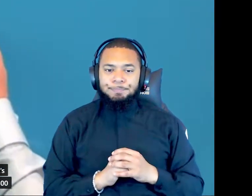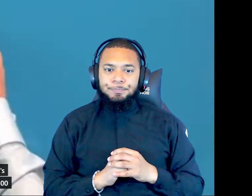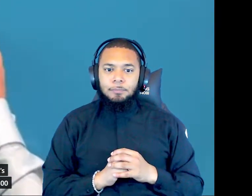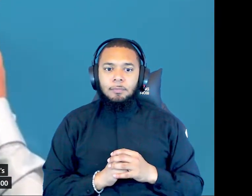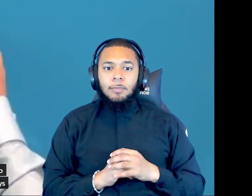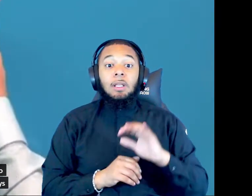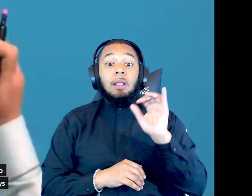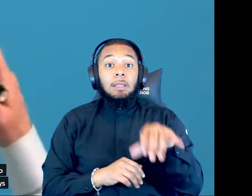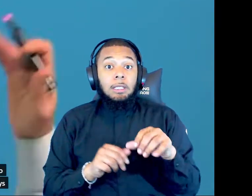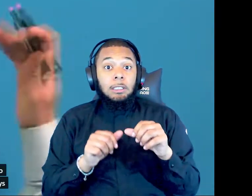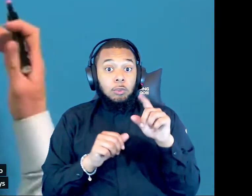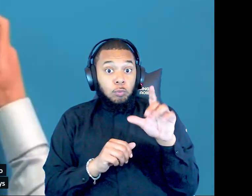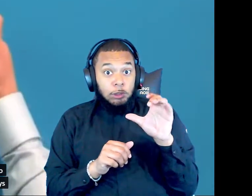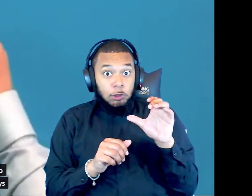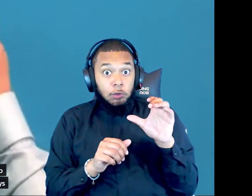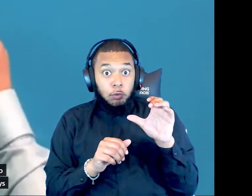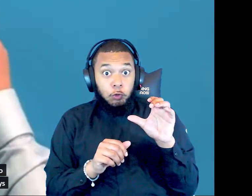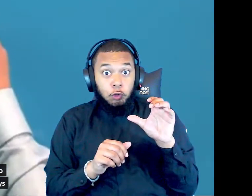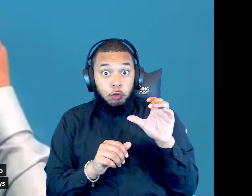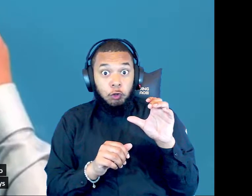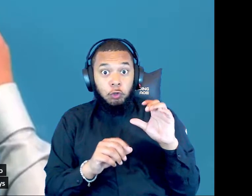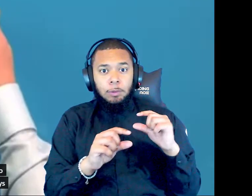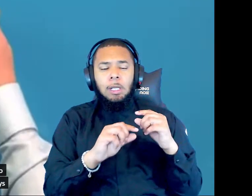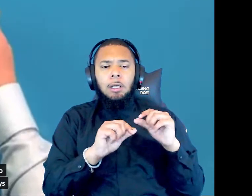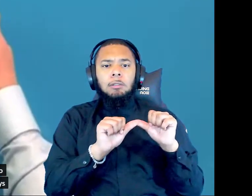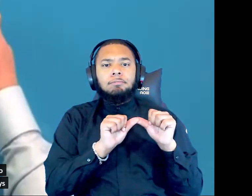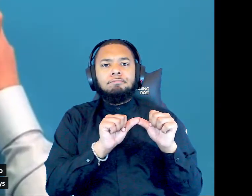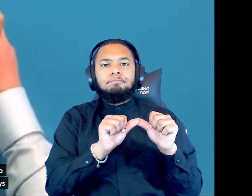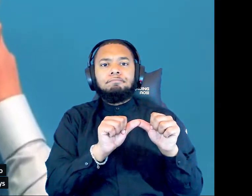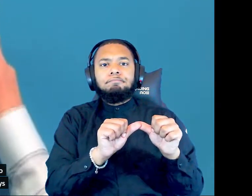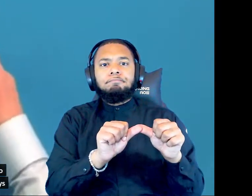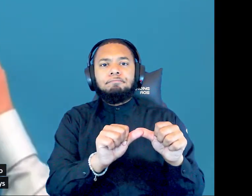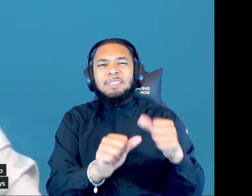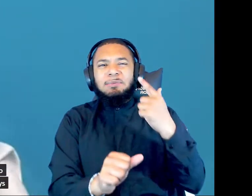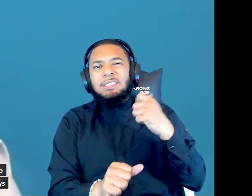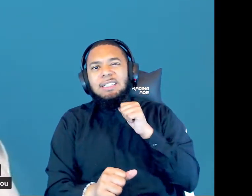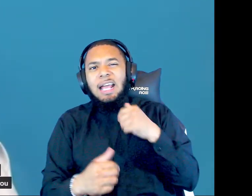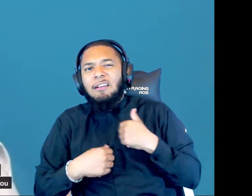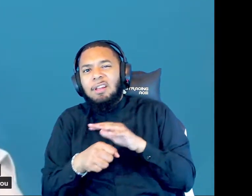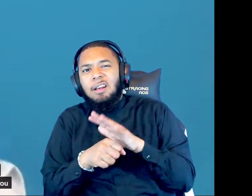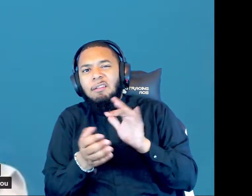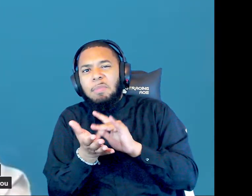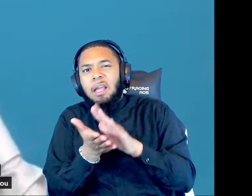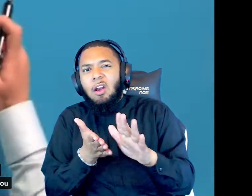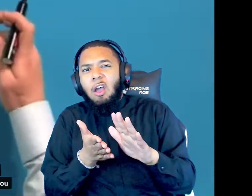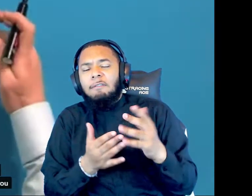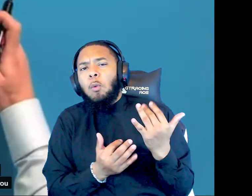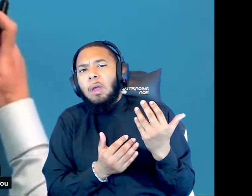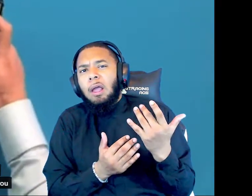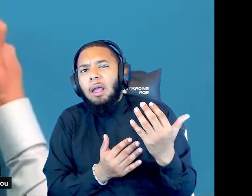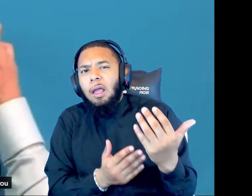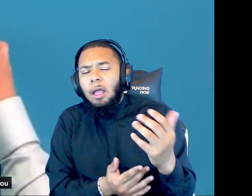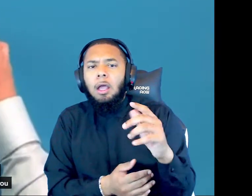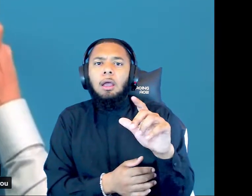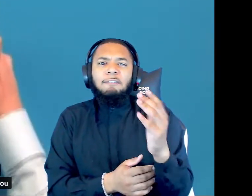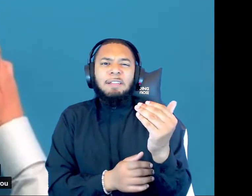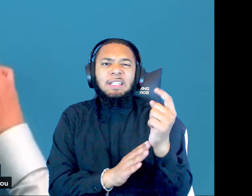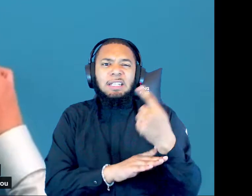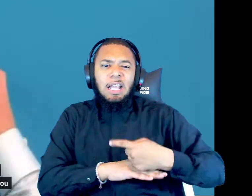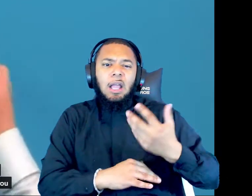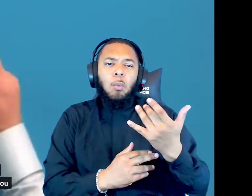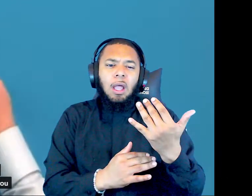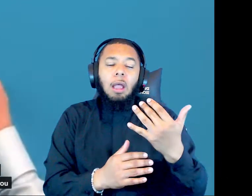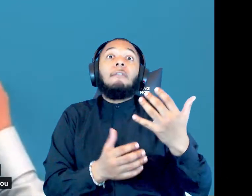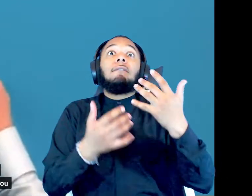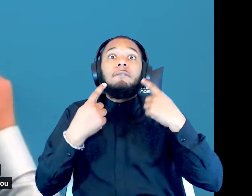that $100 because you don't have the cash to pay off the $100 for another 15 days, from the 11th all the way to the 25th of April.